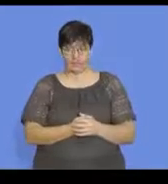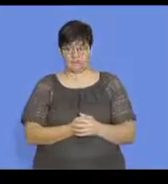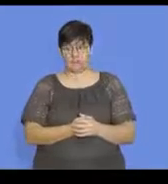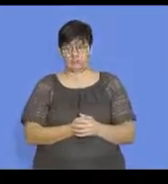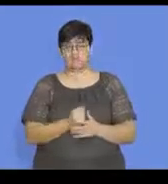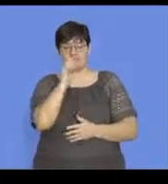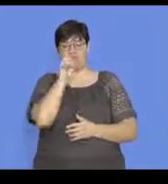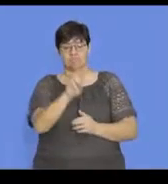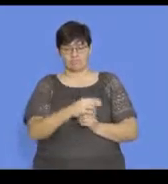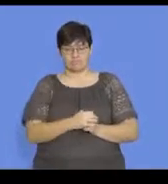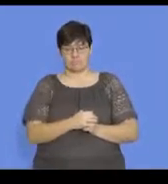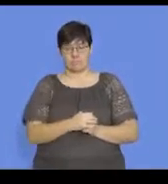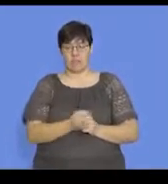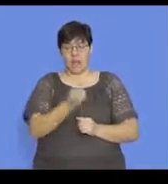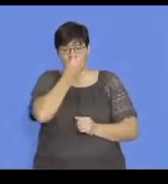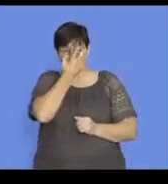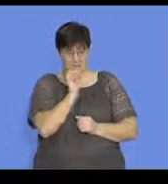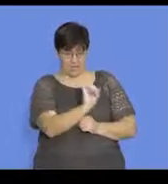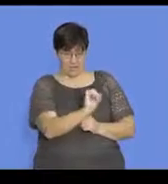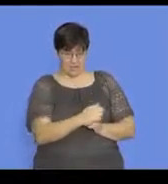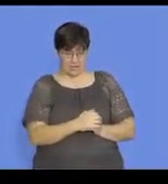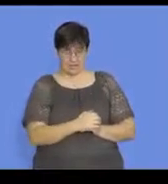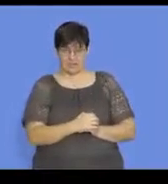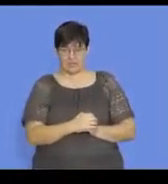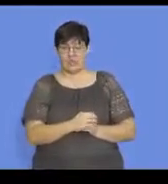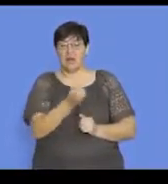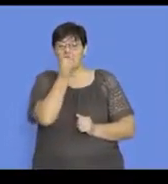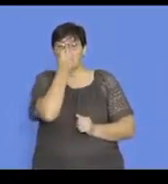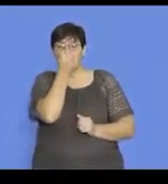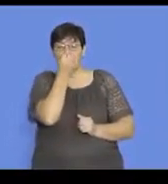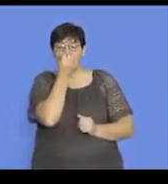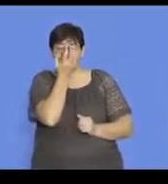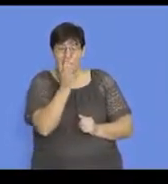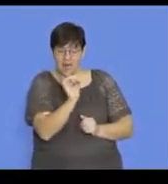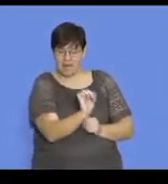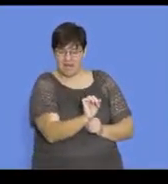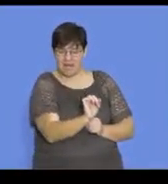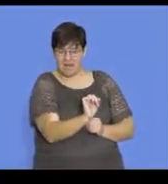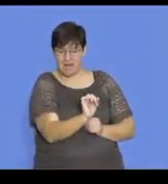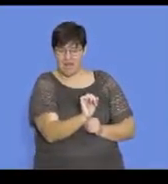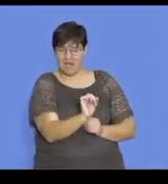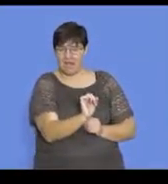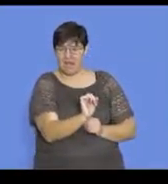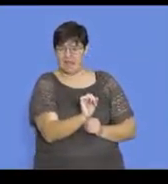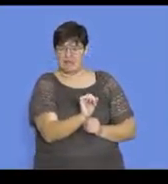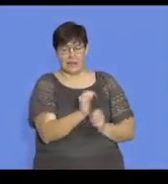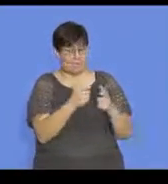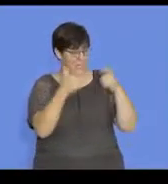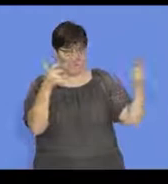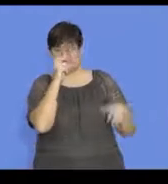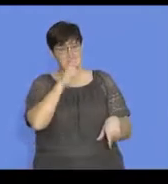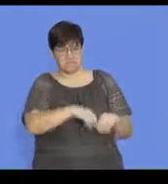here. Look at their flowers. Right, their flowers actually don't have to be really big. They need to